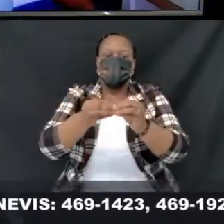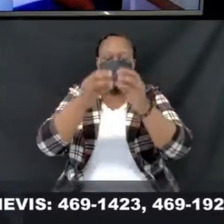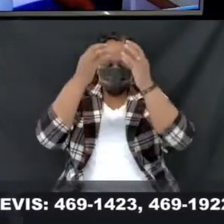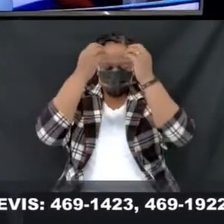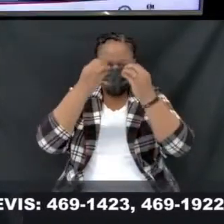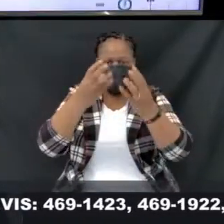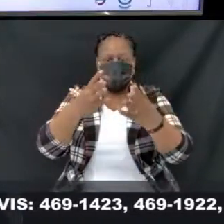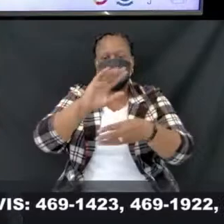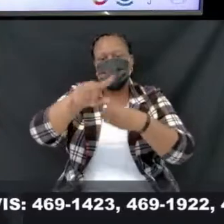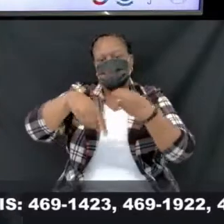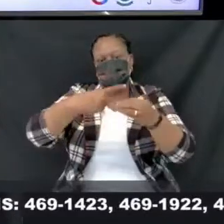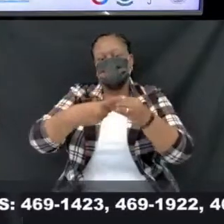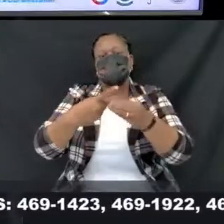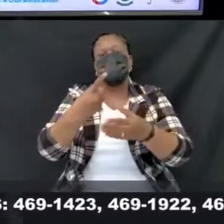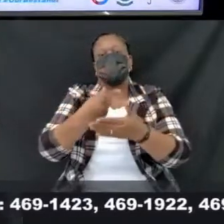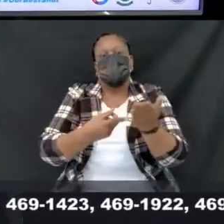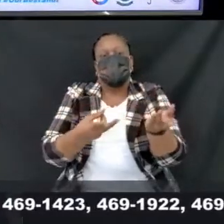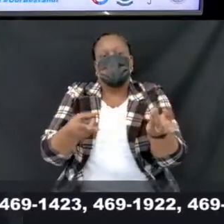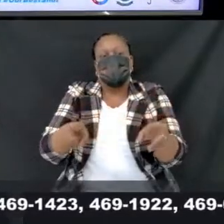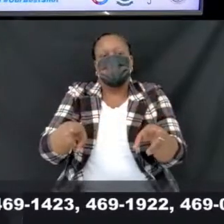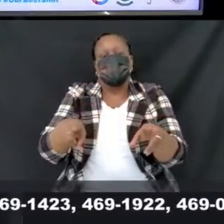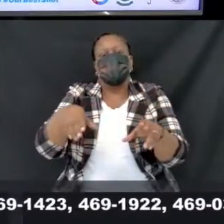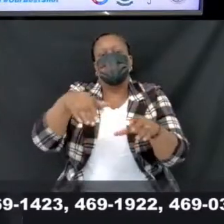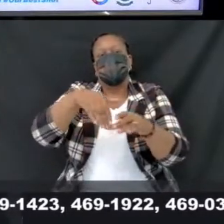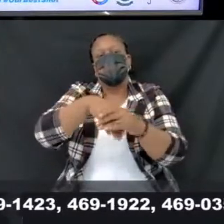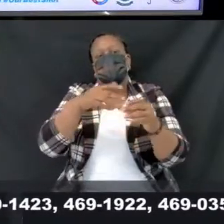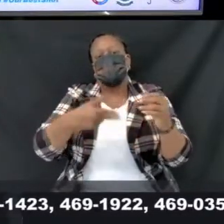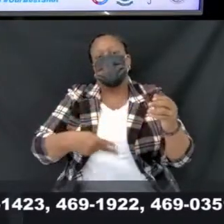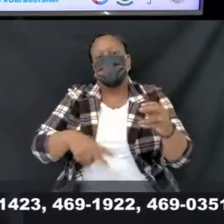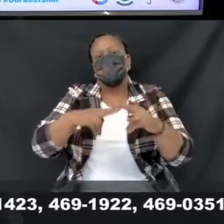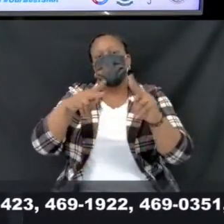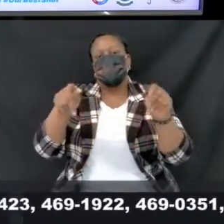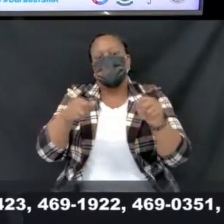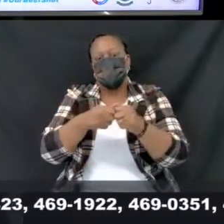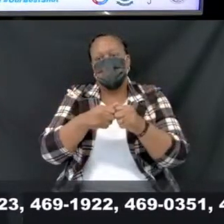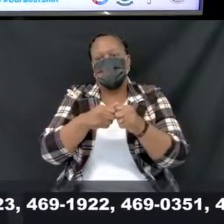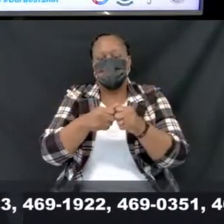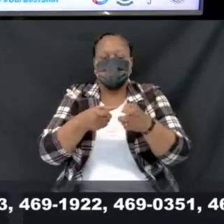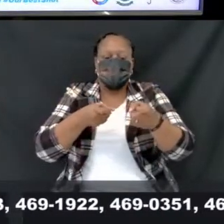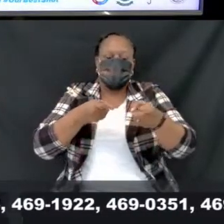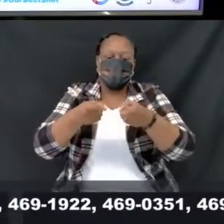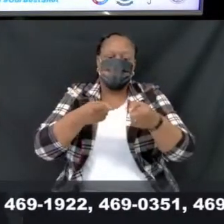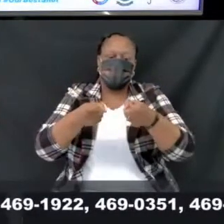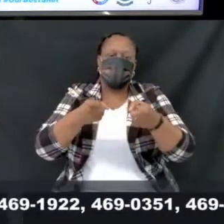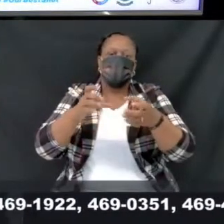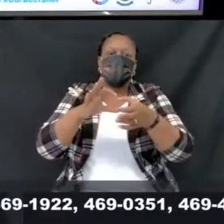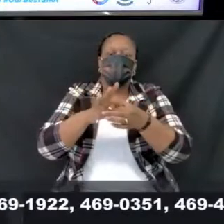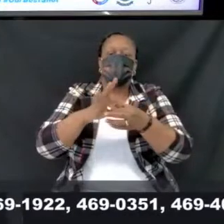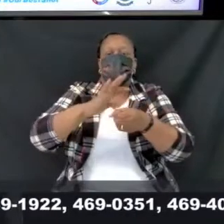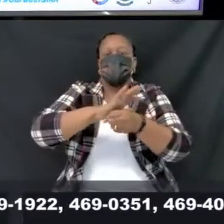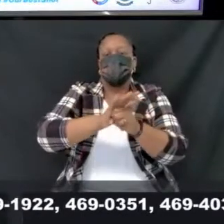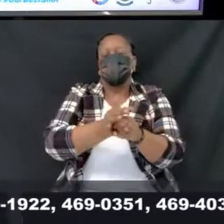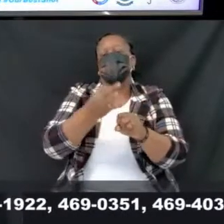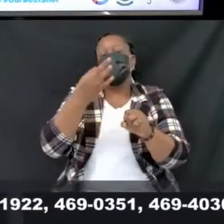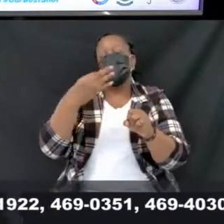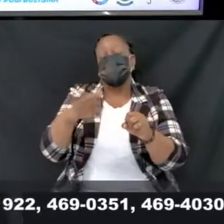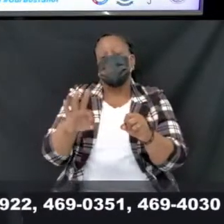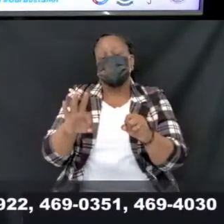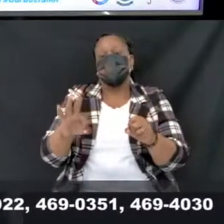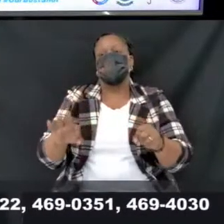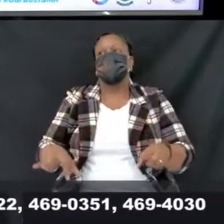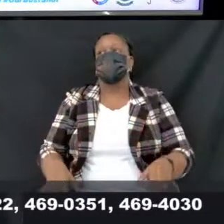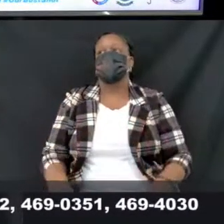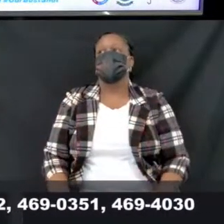is happening in St. Kitts and Nevis in relation to the management of the COVID-19